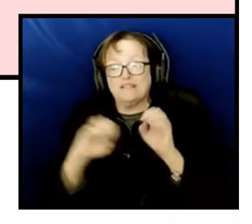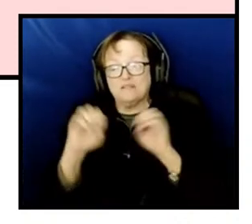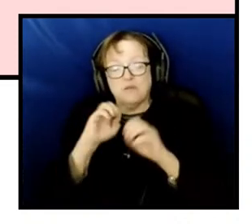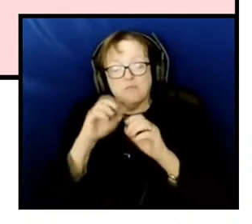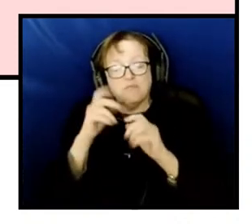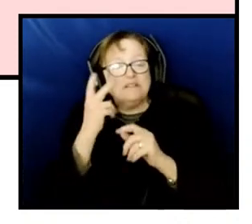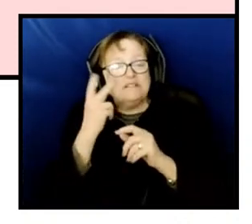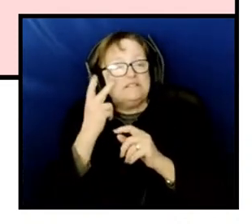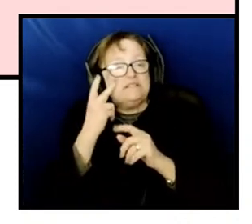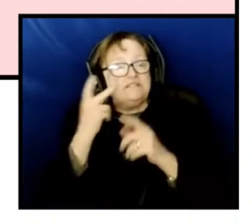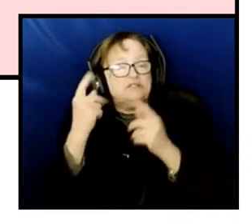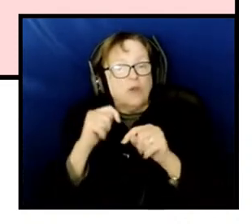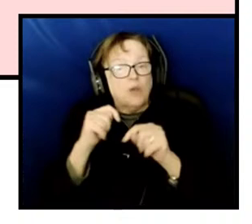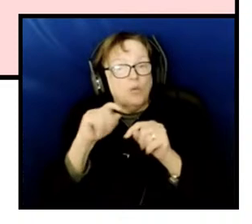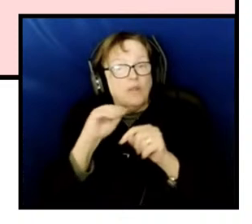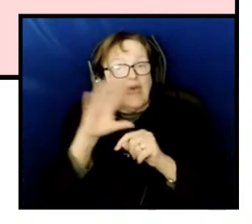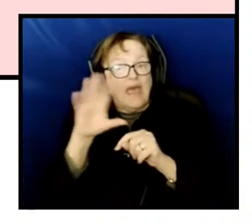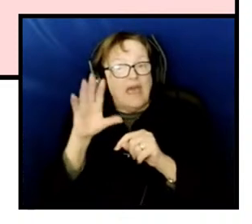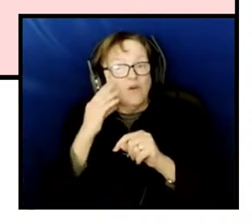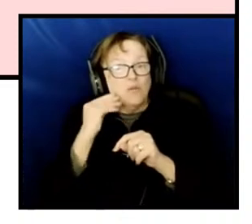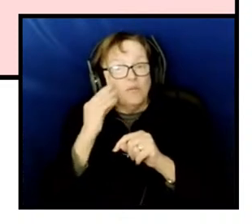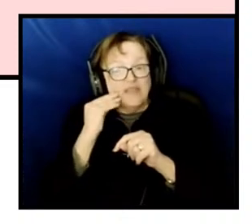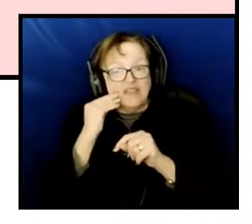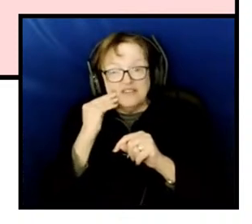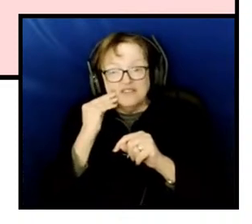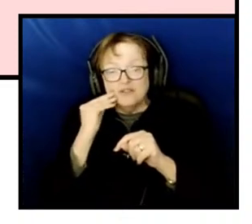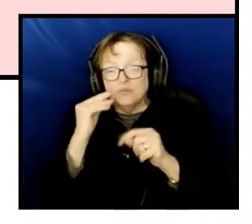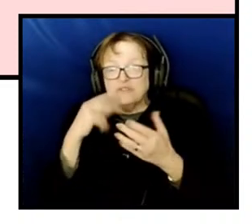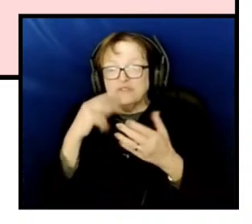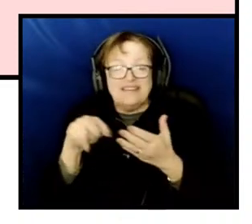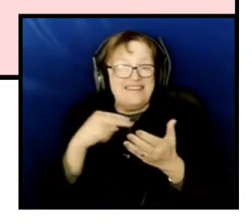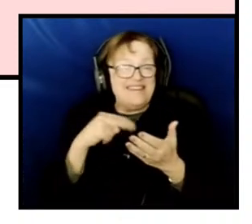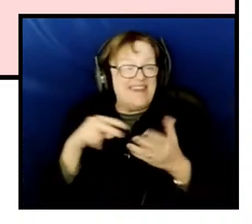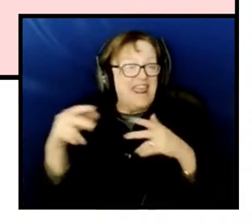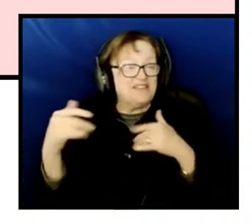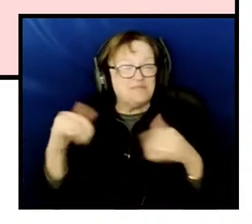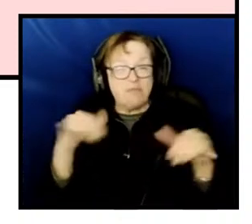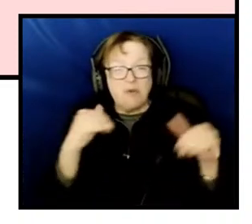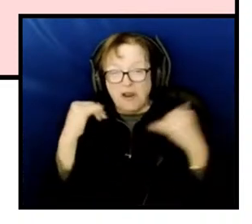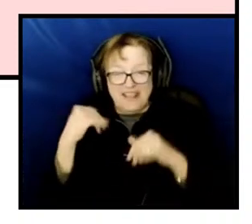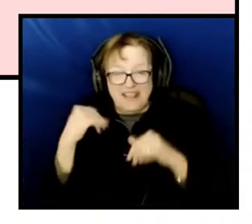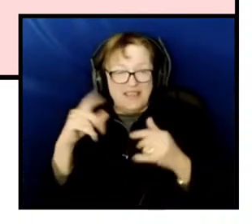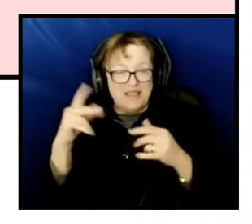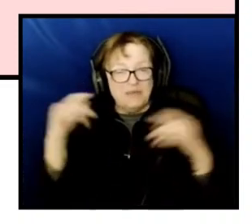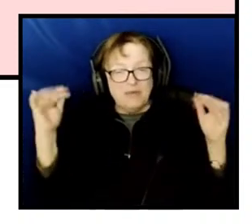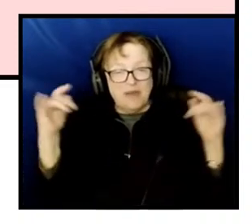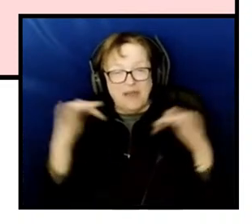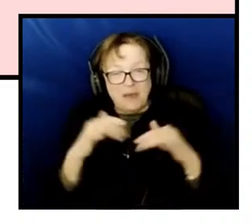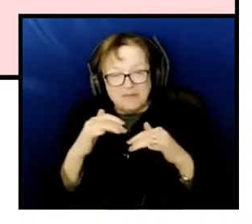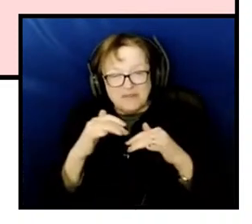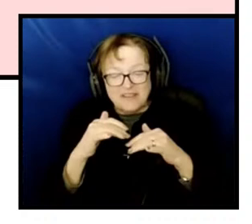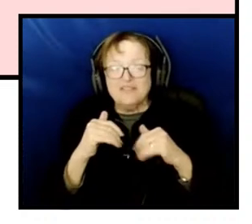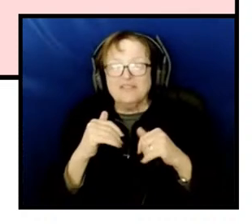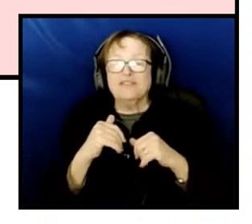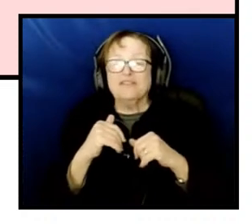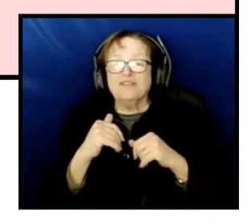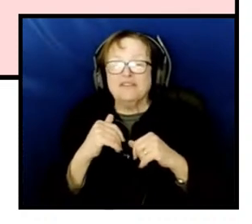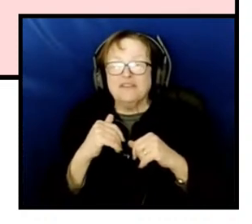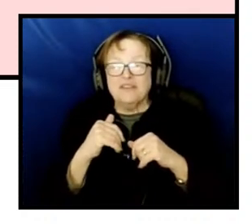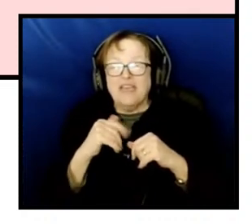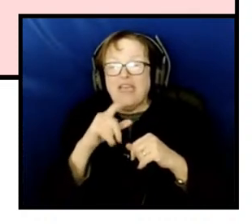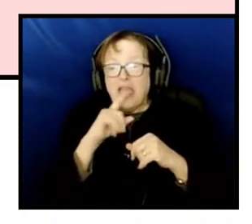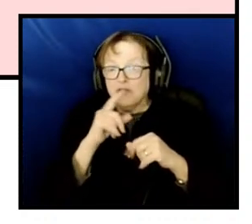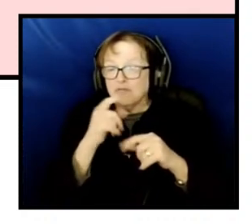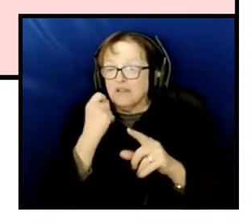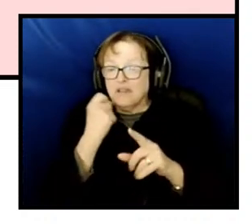Club Afro Peach, which was just a little virtual dance party for a time for people to come together and to, I don't know, really hit